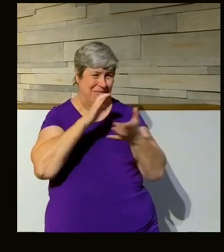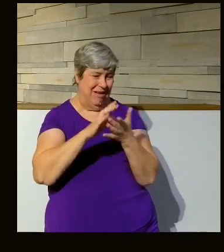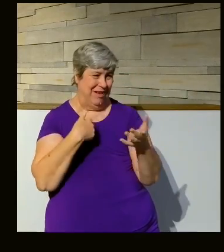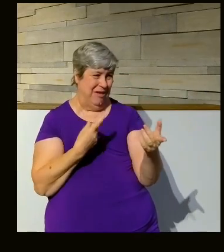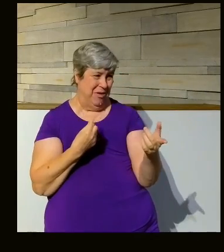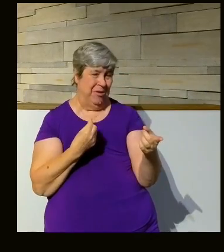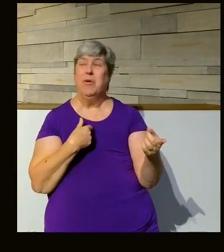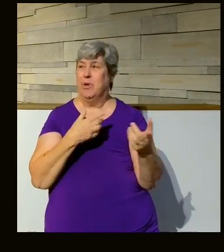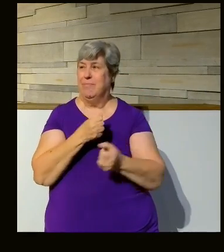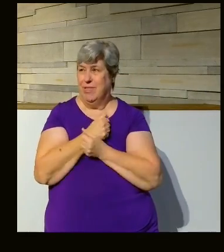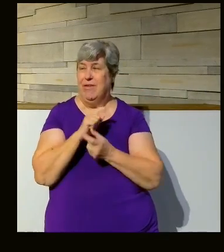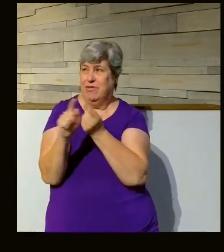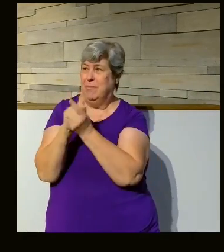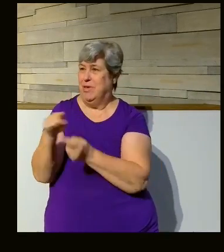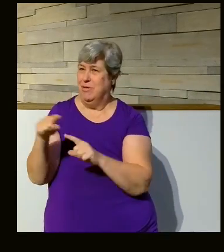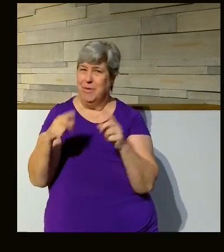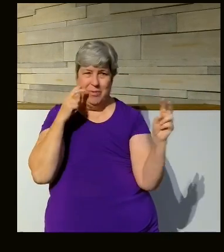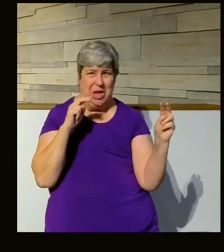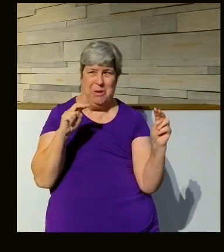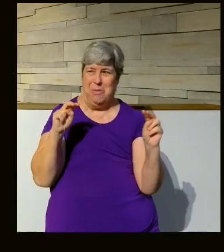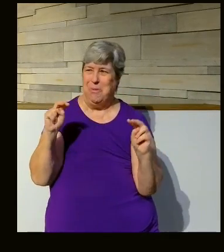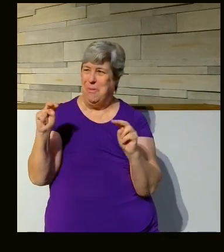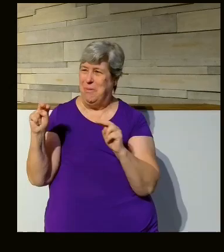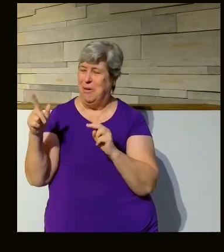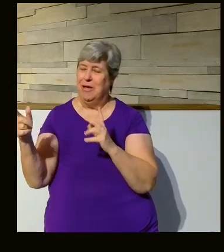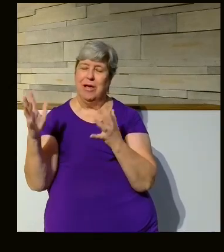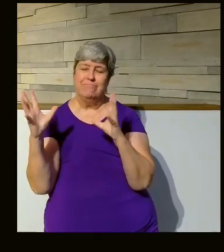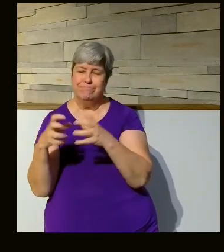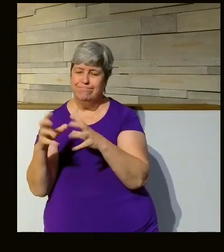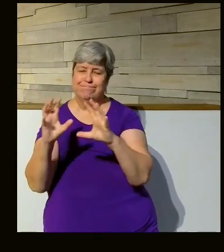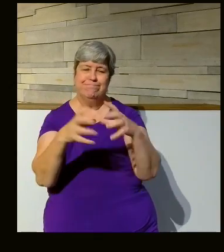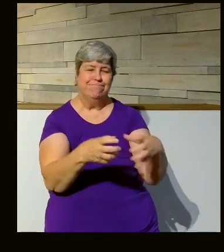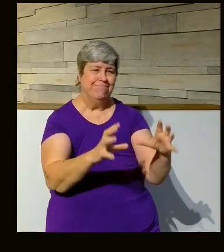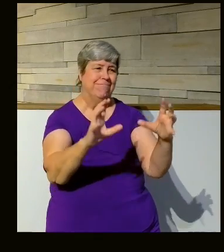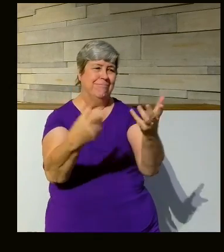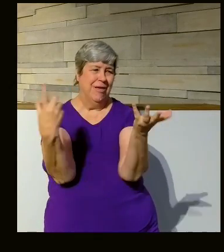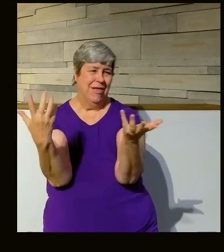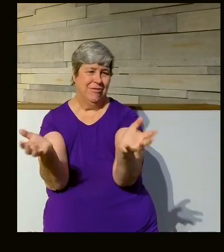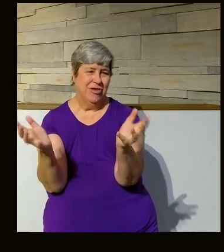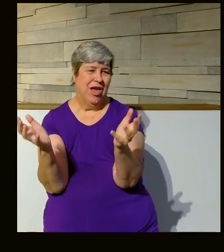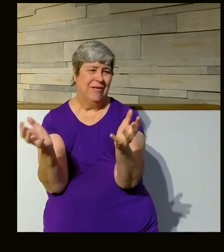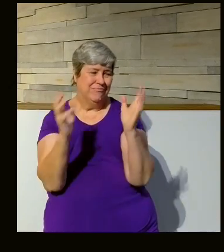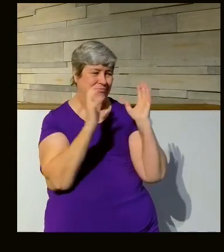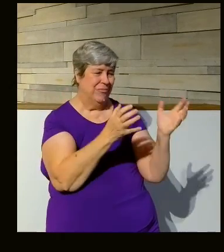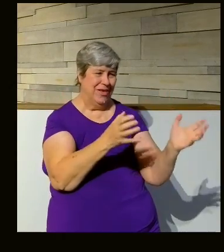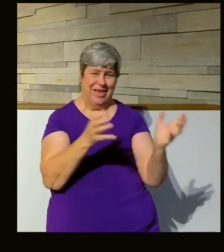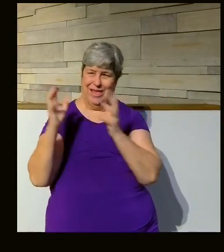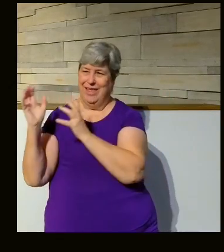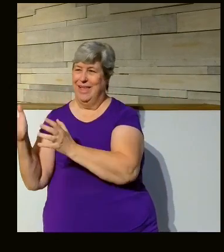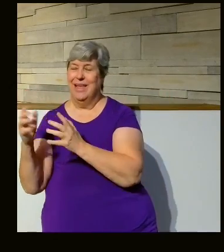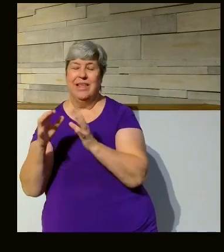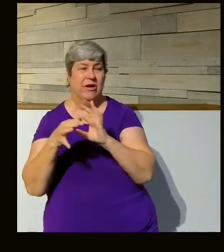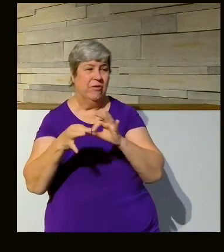Of course, we love to greet you, but we also like to watch you as you gather together and talk with one another. It's called, there's an